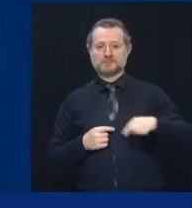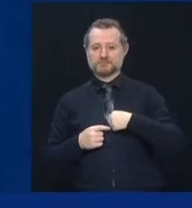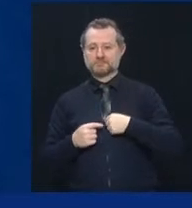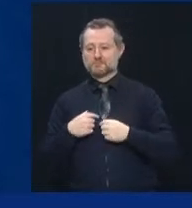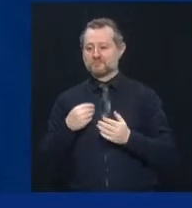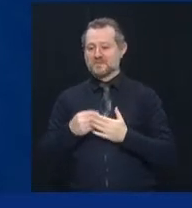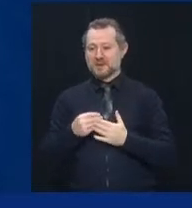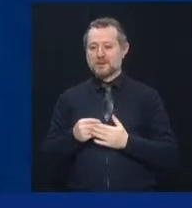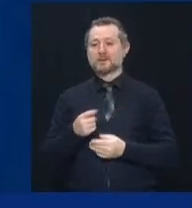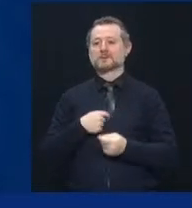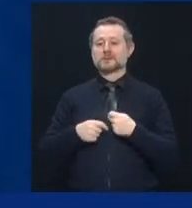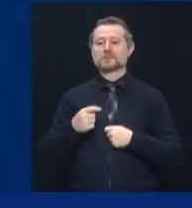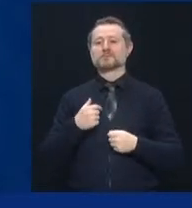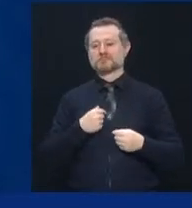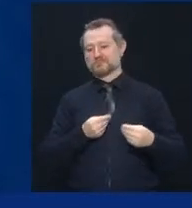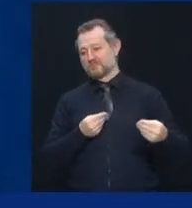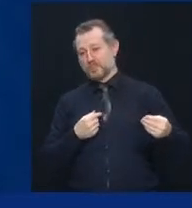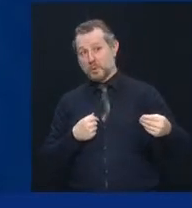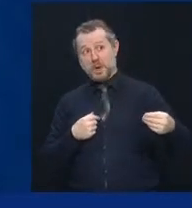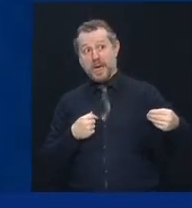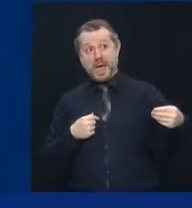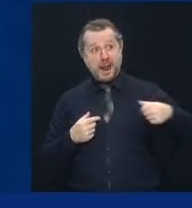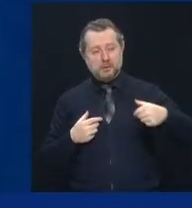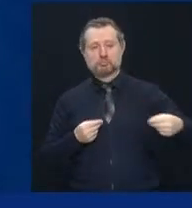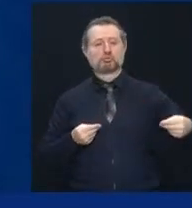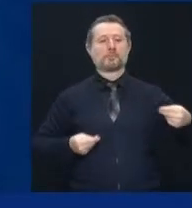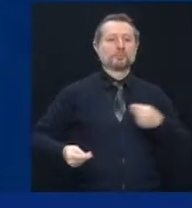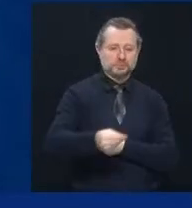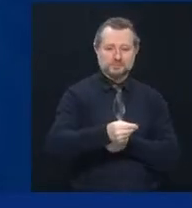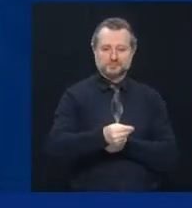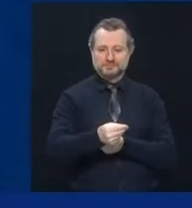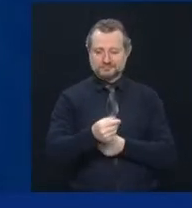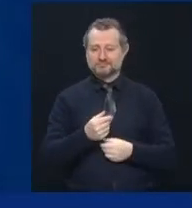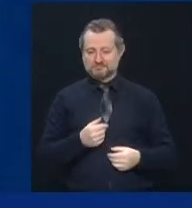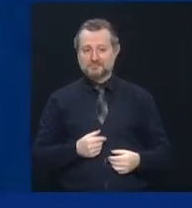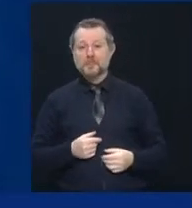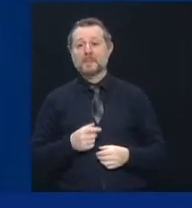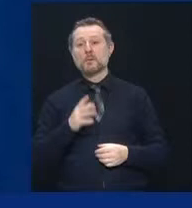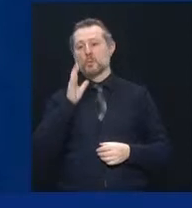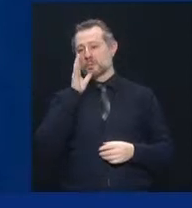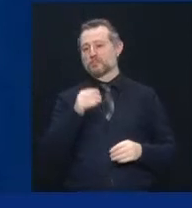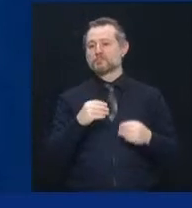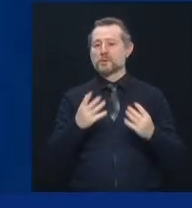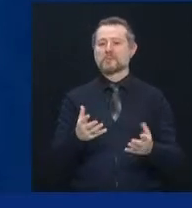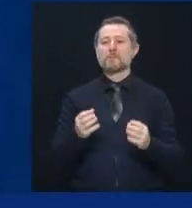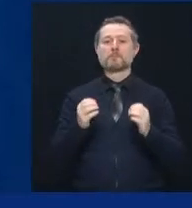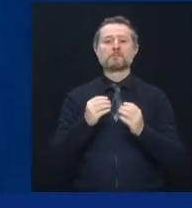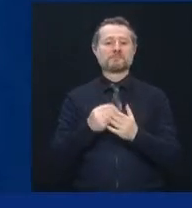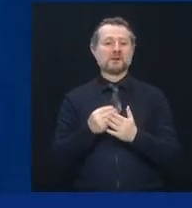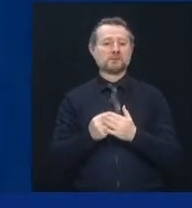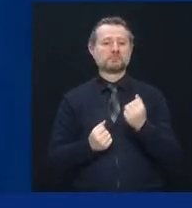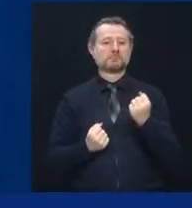helpful. They're going to provide funding assistance for the National Guard. States are